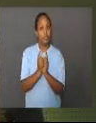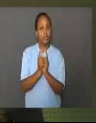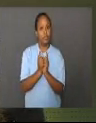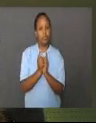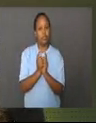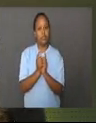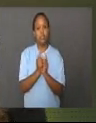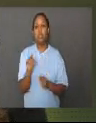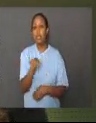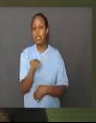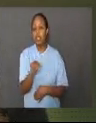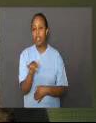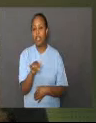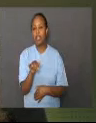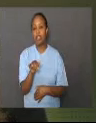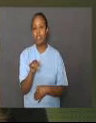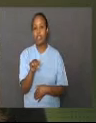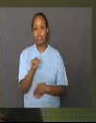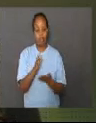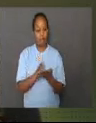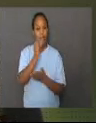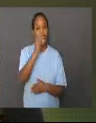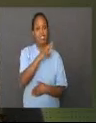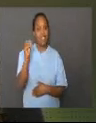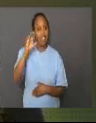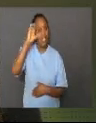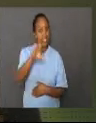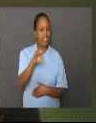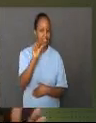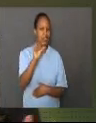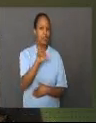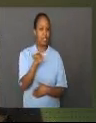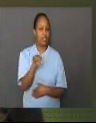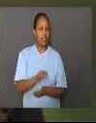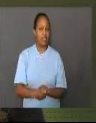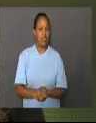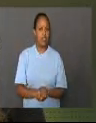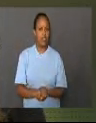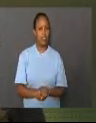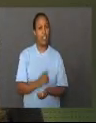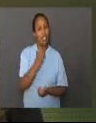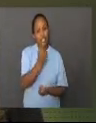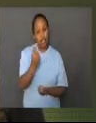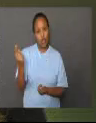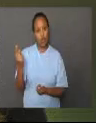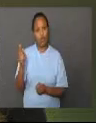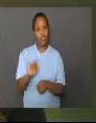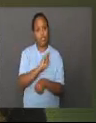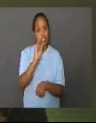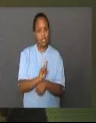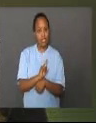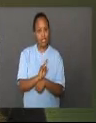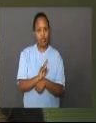like the relationship between rights and duties. Every citizen who enjoys